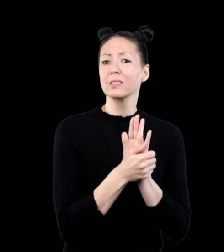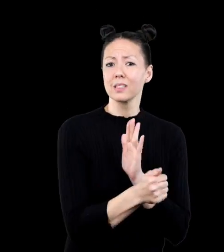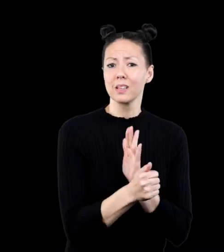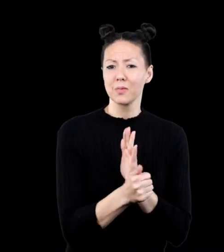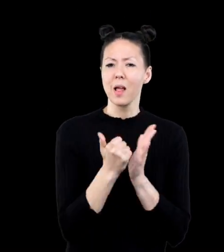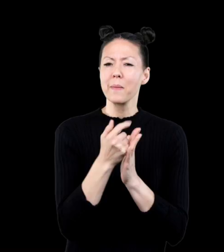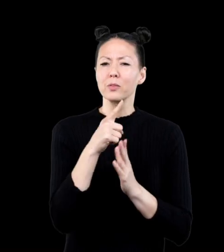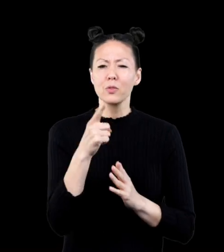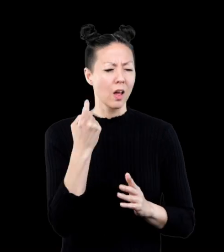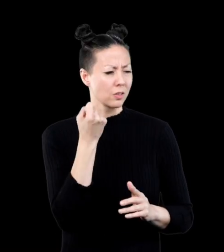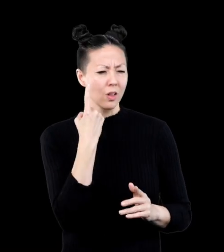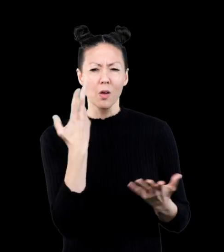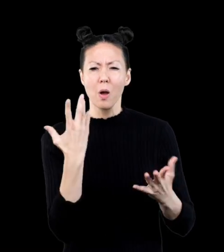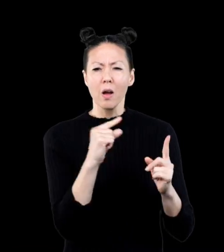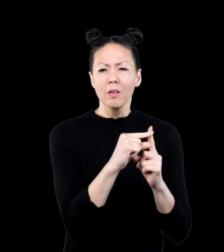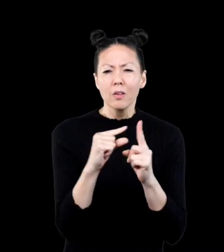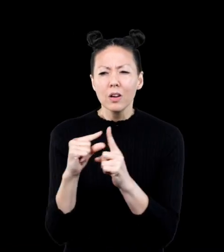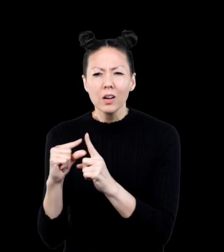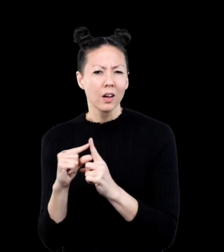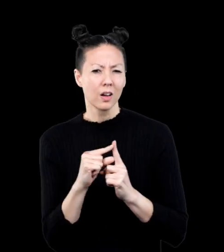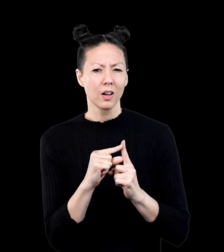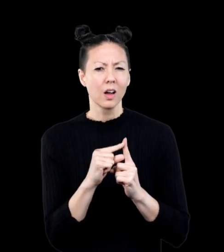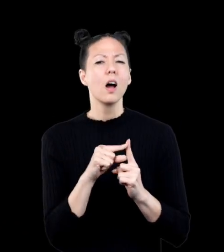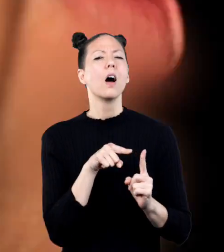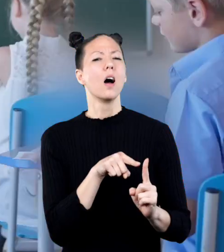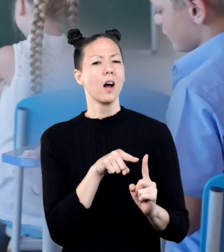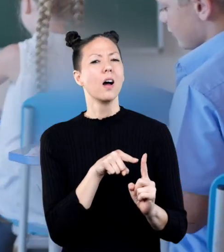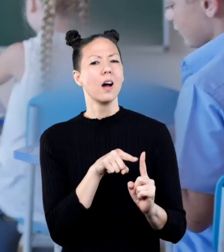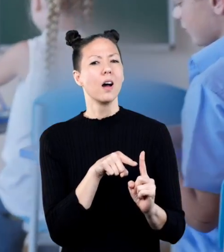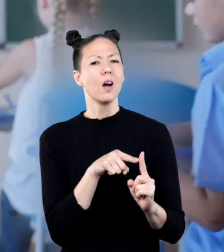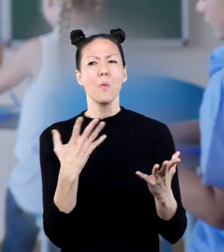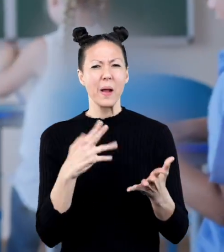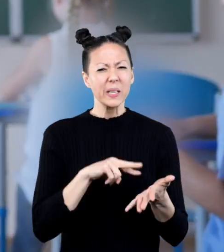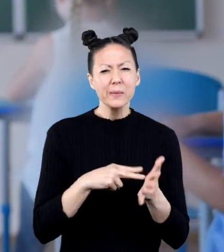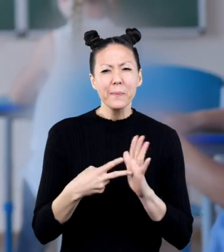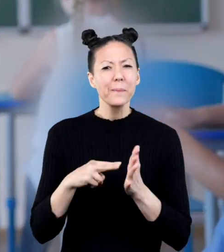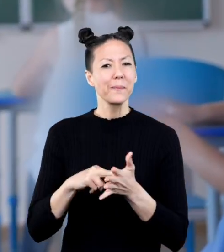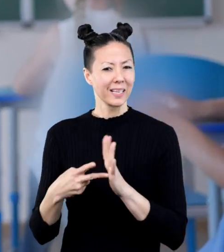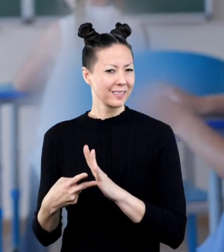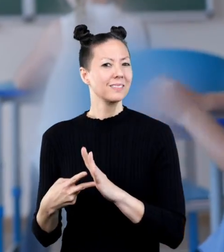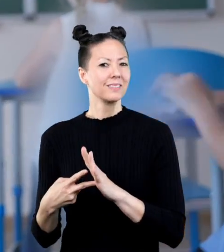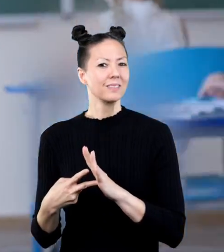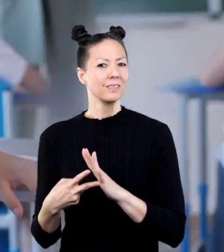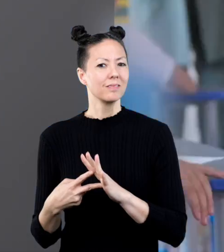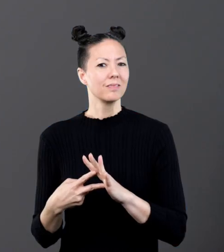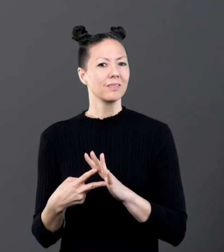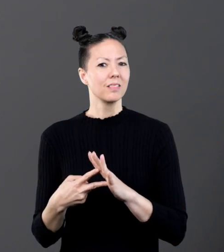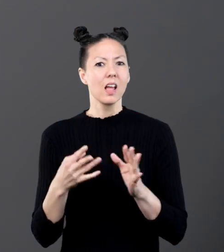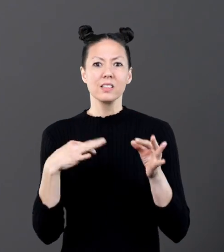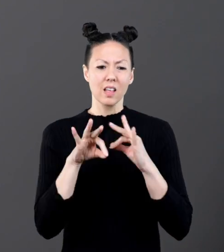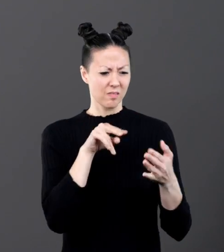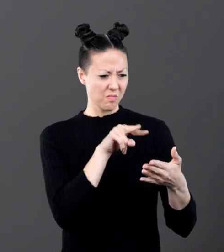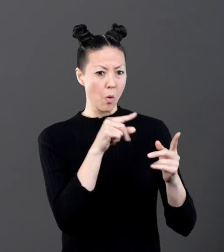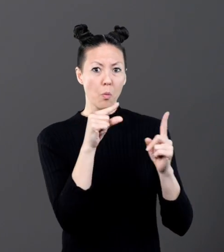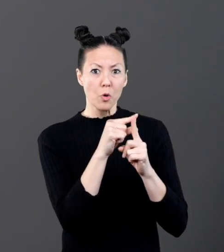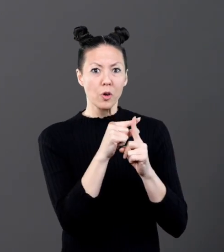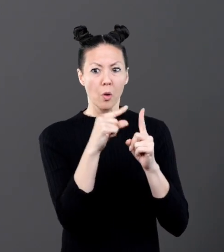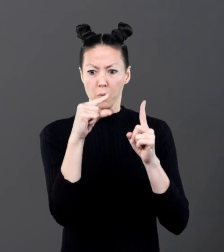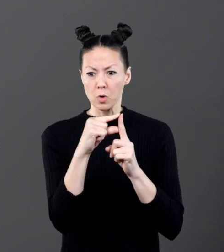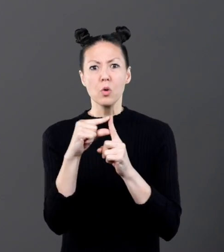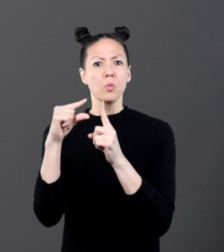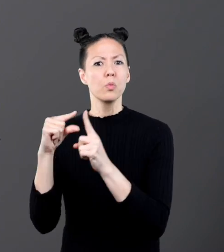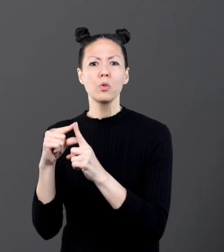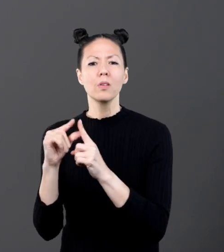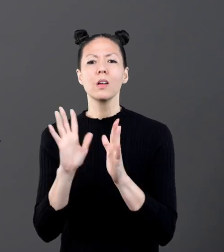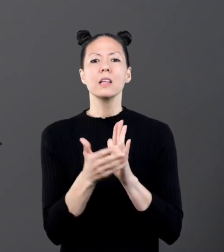can help you learn the correct pronunciation of words, as well as what they mean. Instead of just reading words,